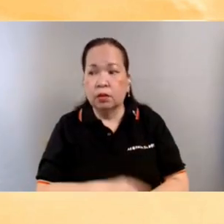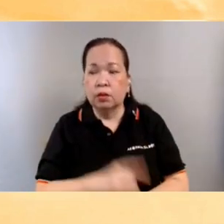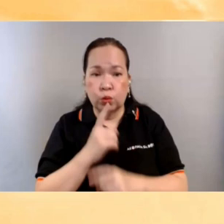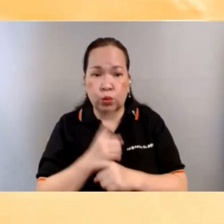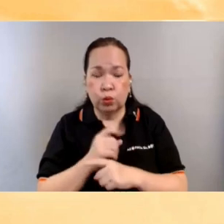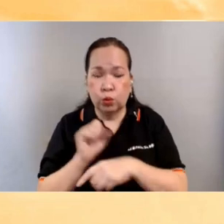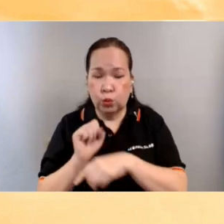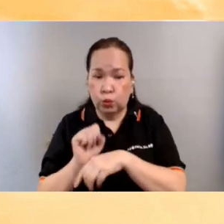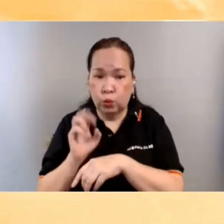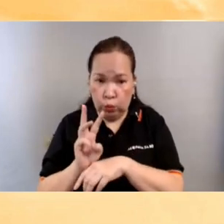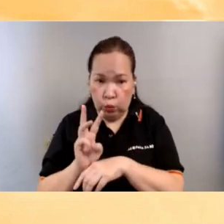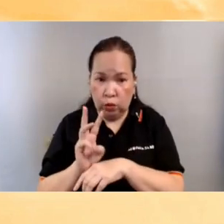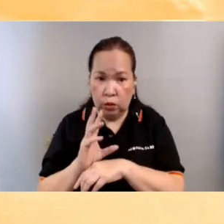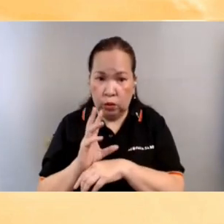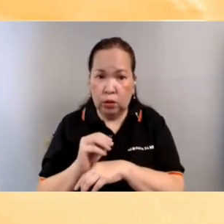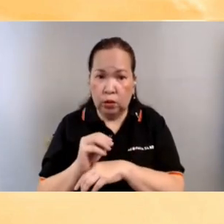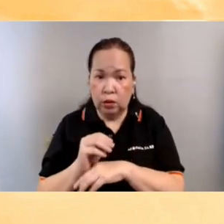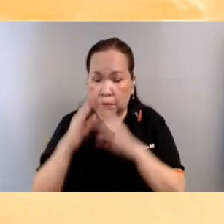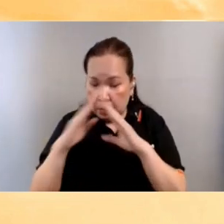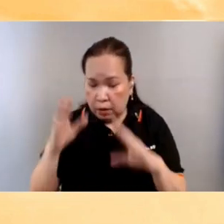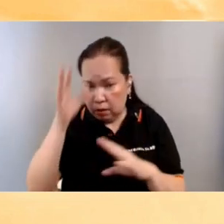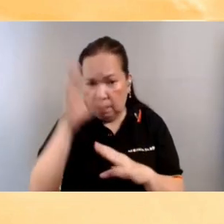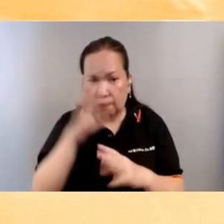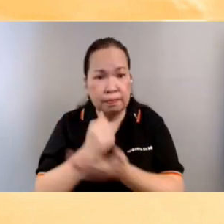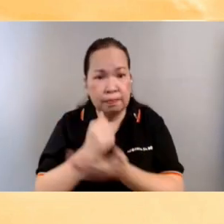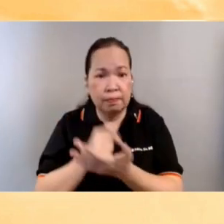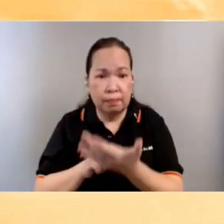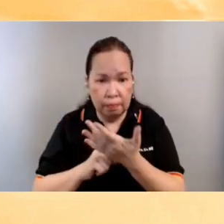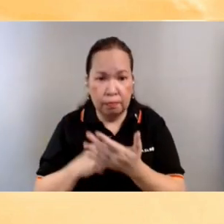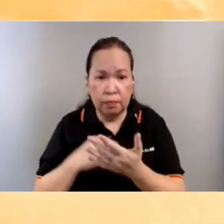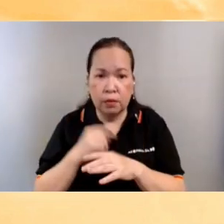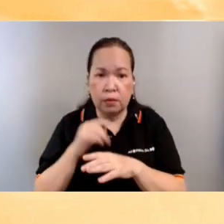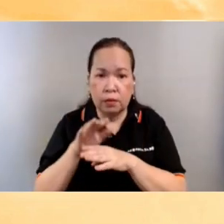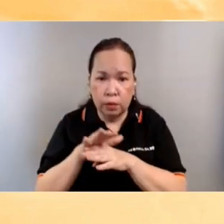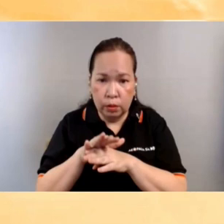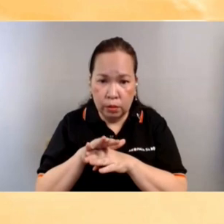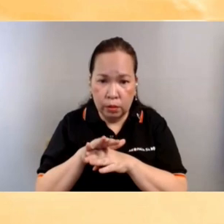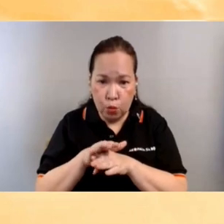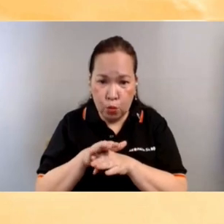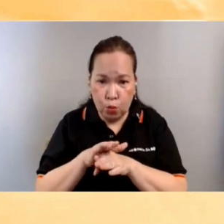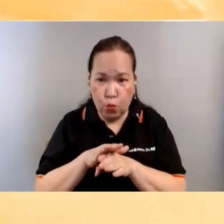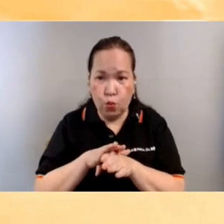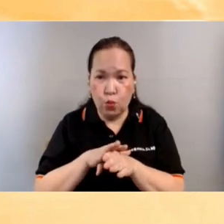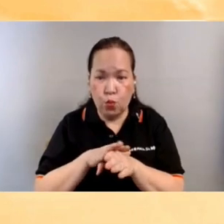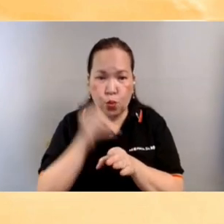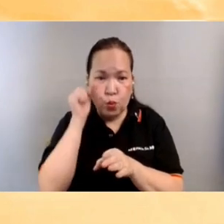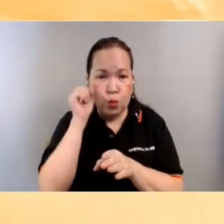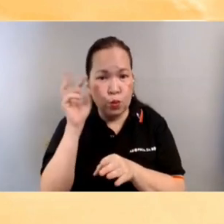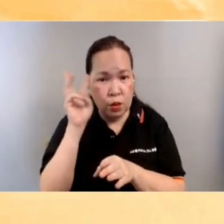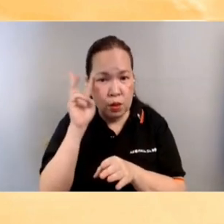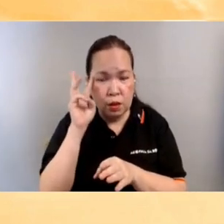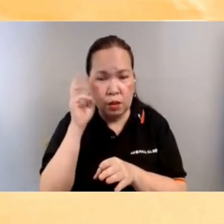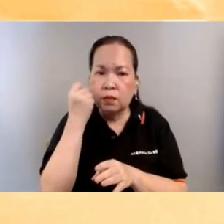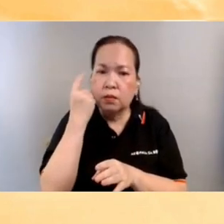workers and house parents are good to me. Little by little, I was learn and understand what had happened to